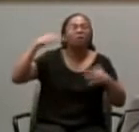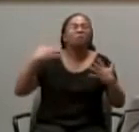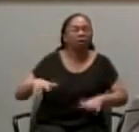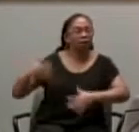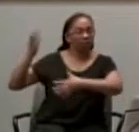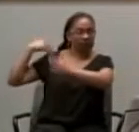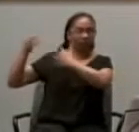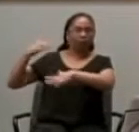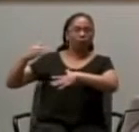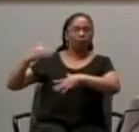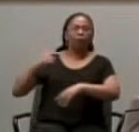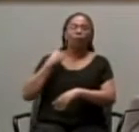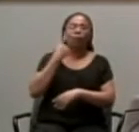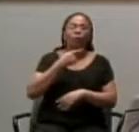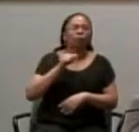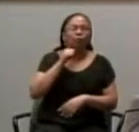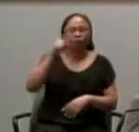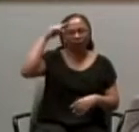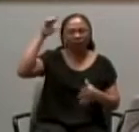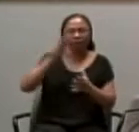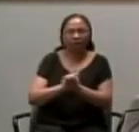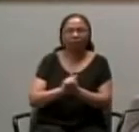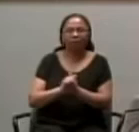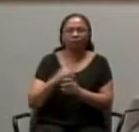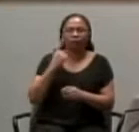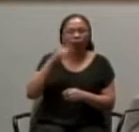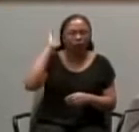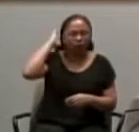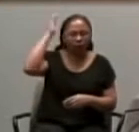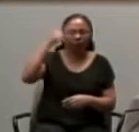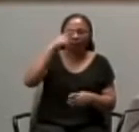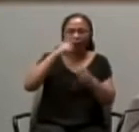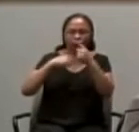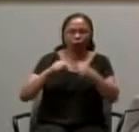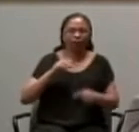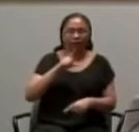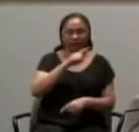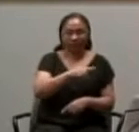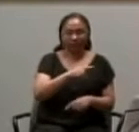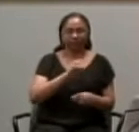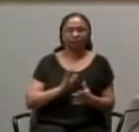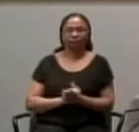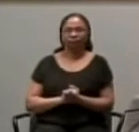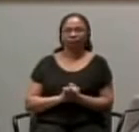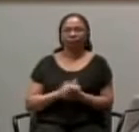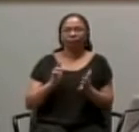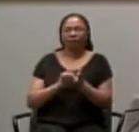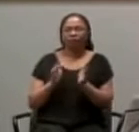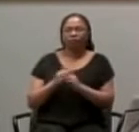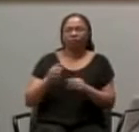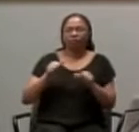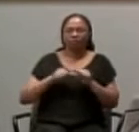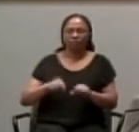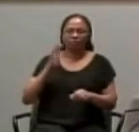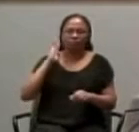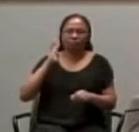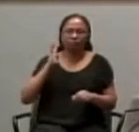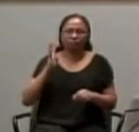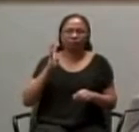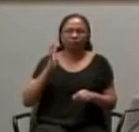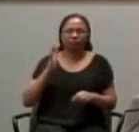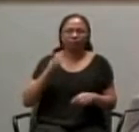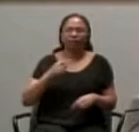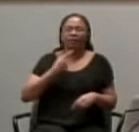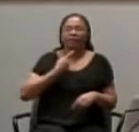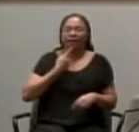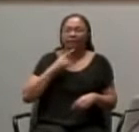the outset those who did not believe, and who it was would betray him. He went on, This is